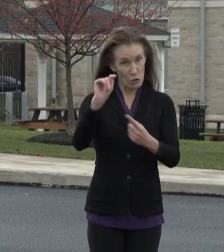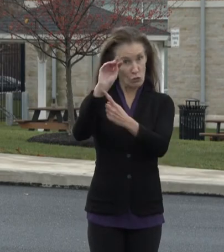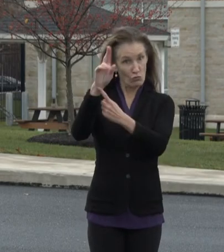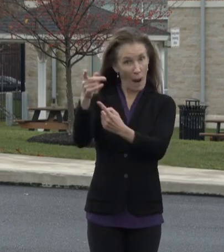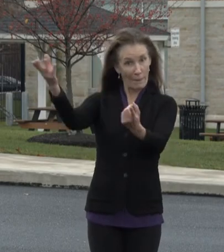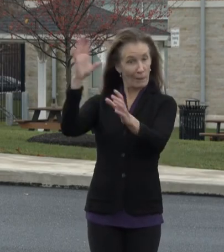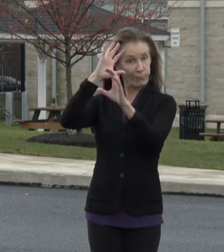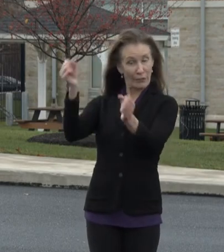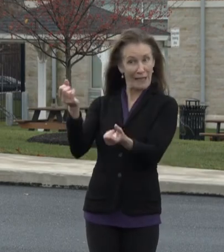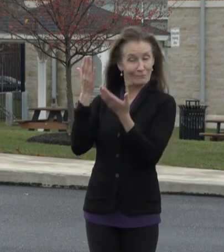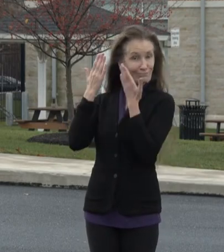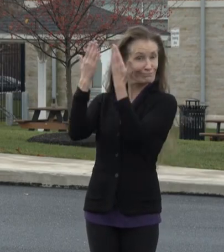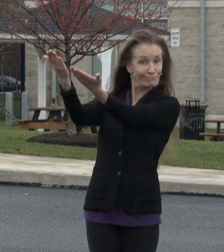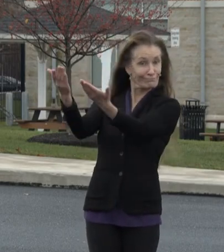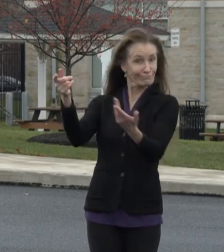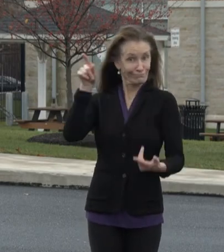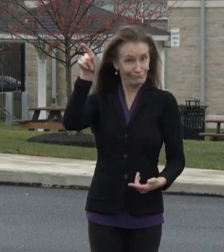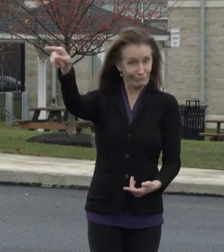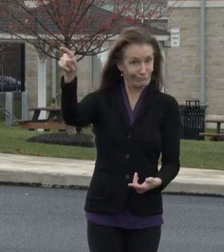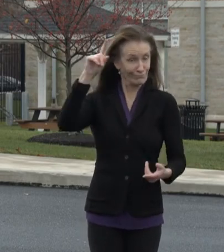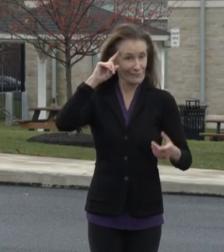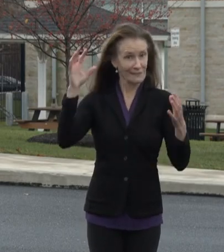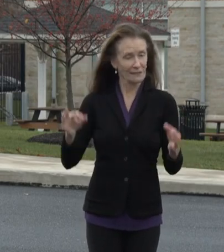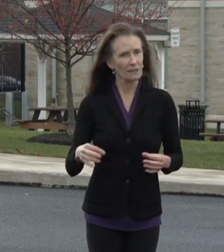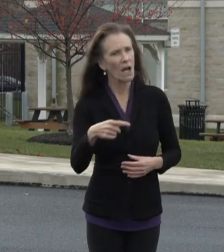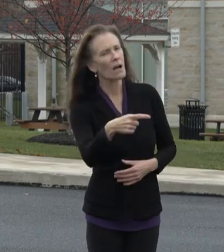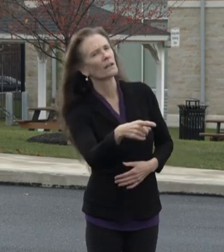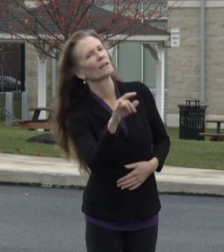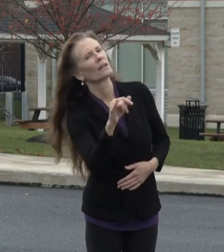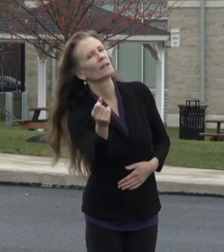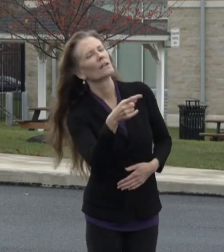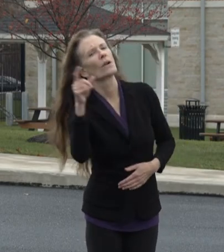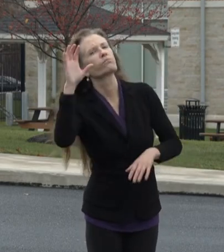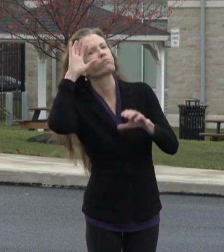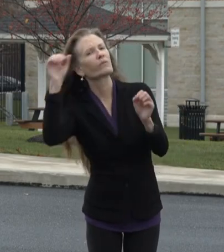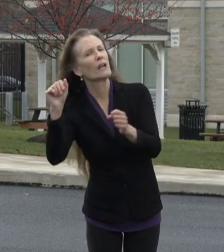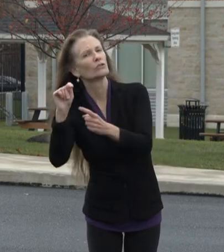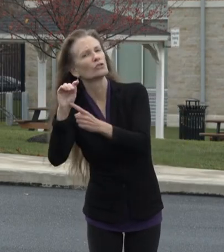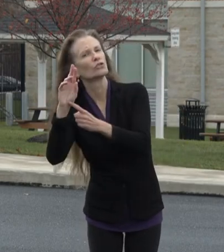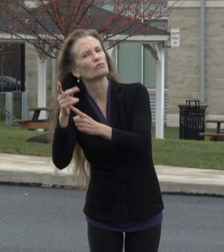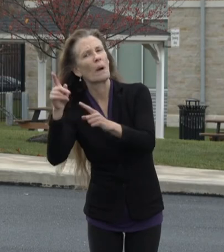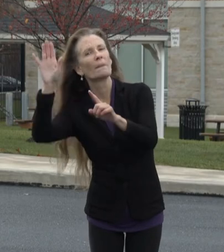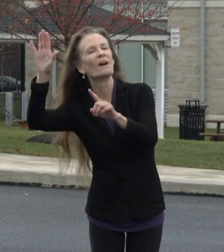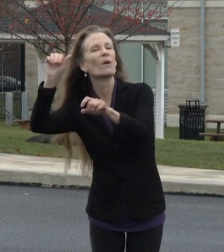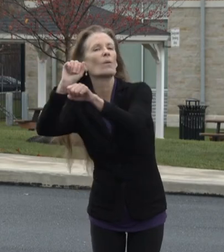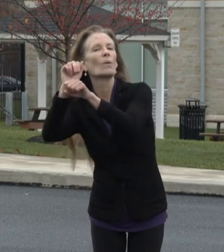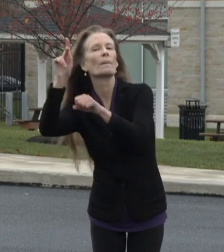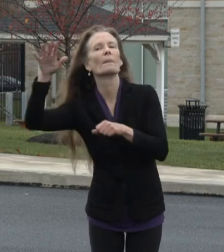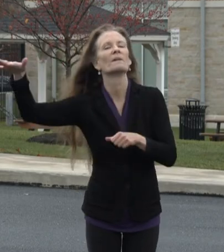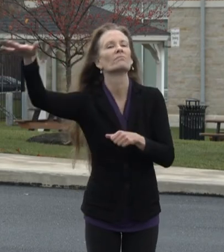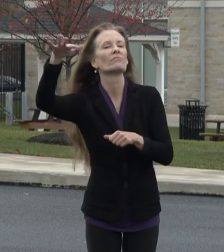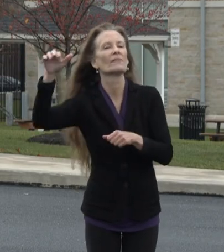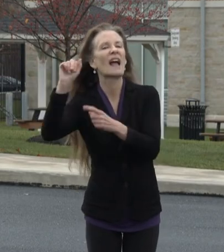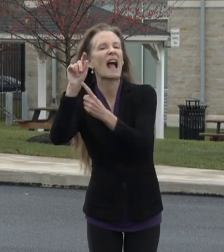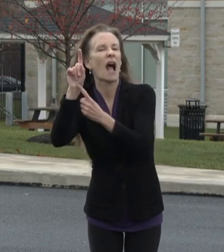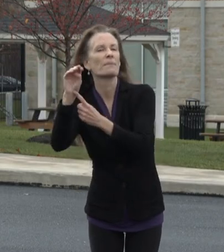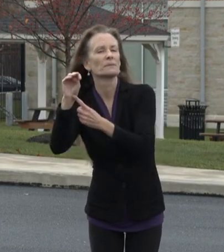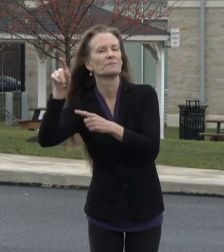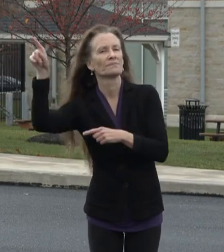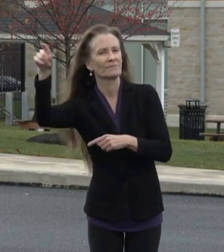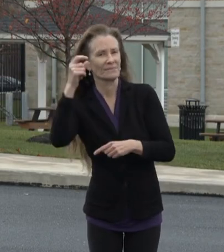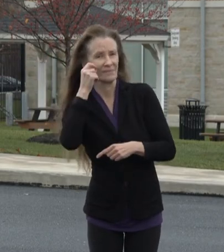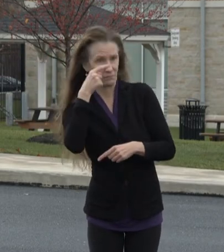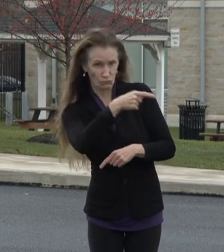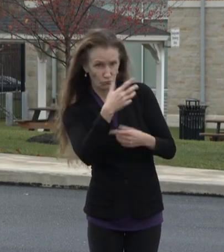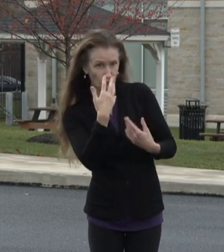States. This is certainly a question for the Trump administration then, but I'll also ask you, has Have we reached out to them recently, and what has their